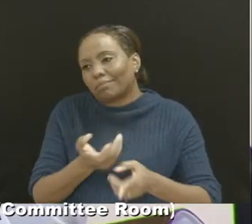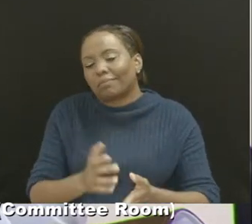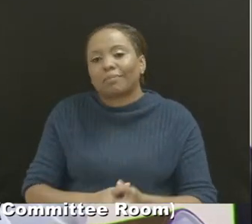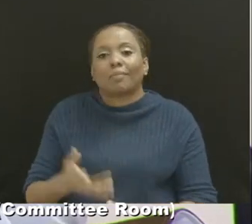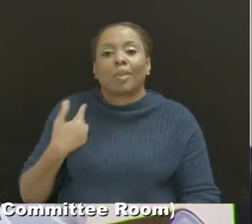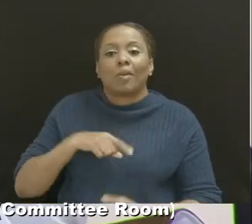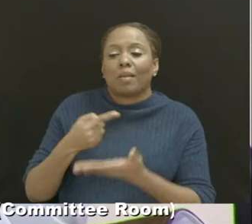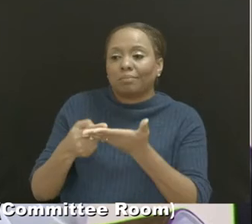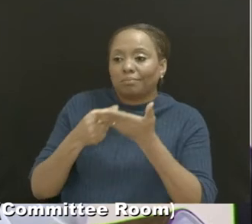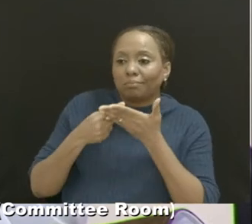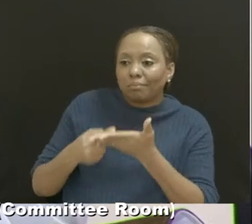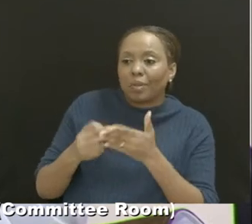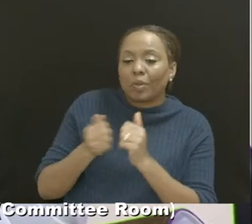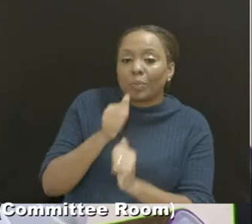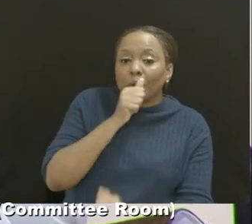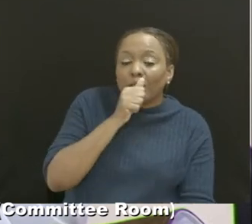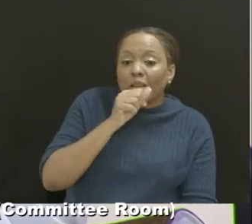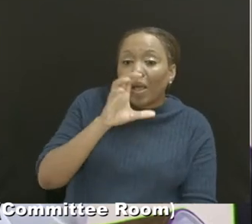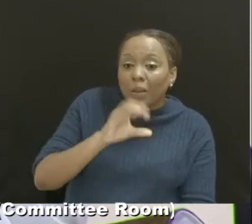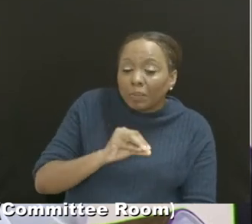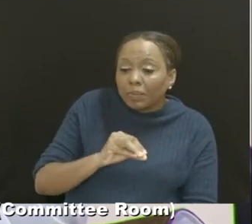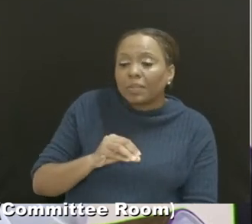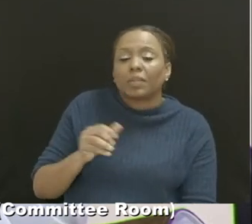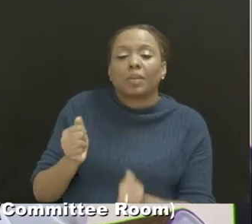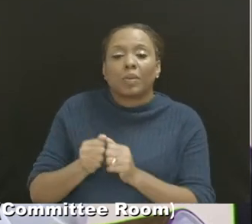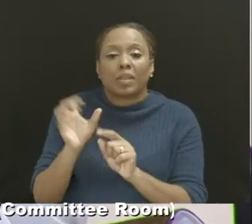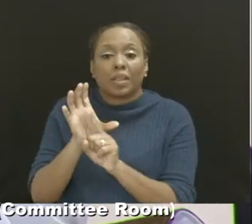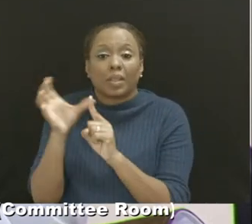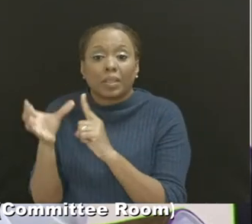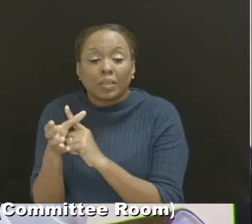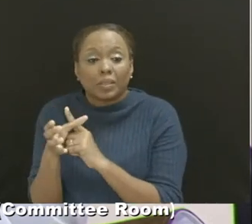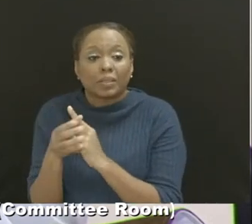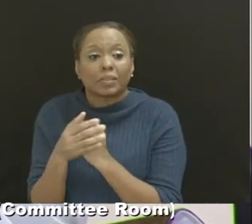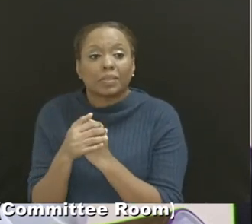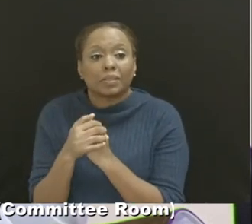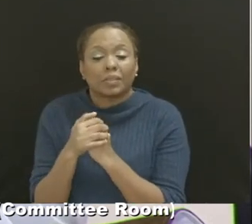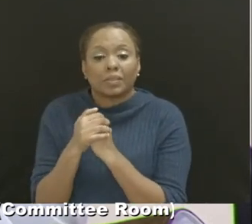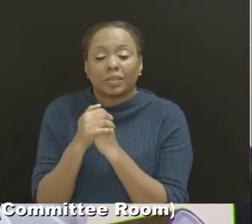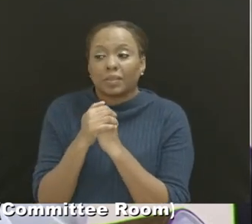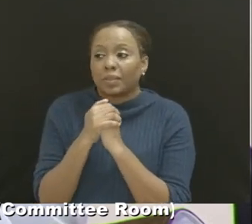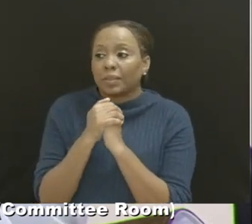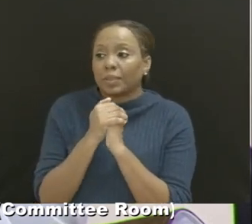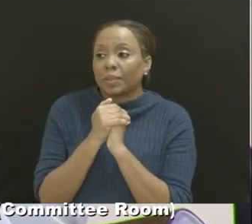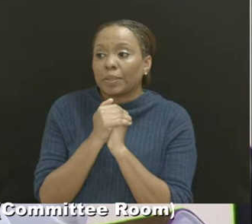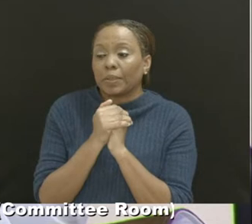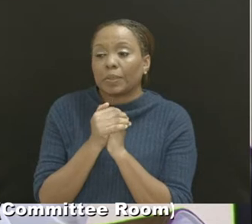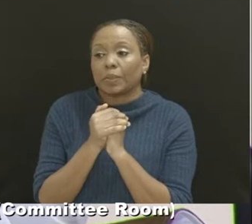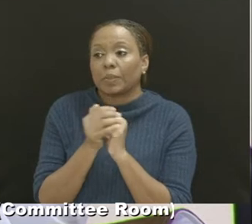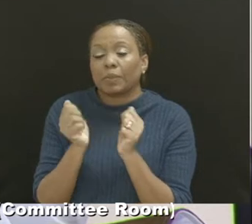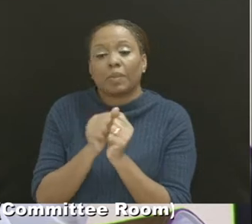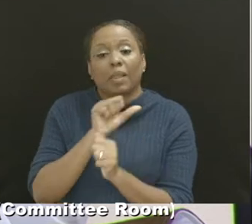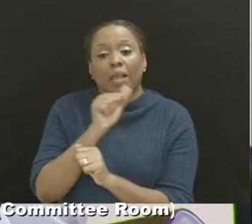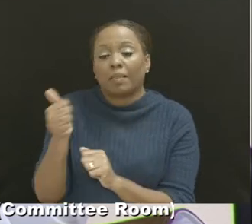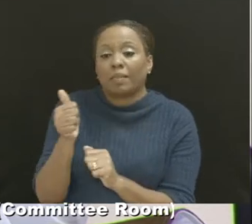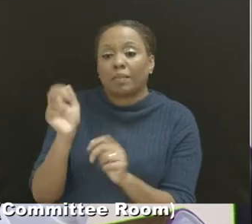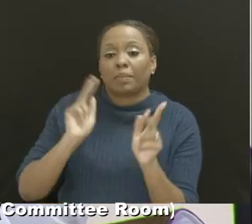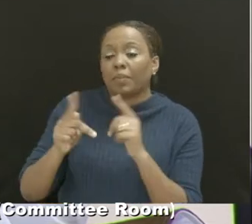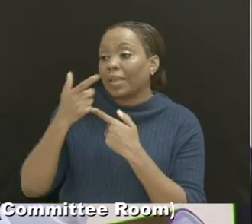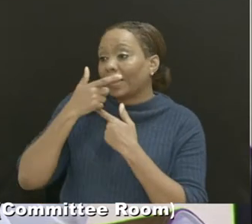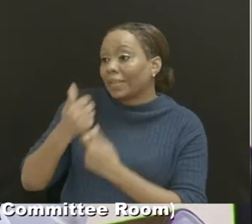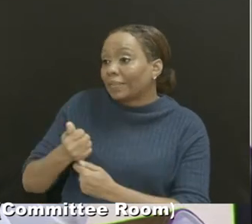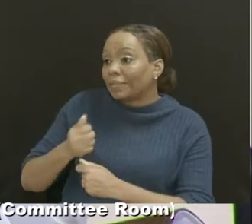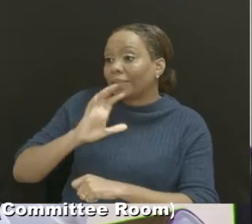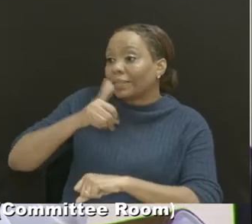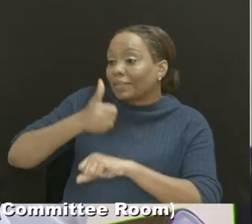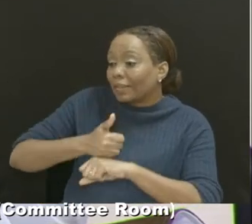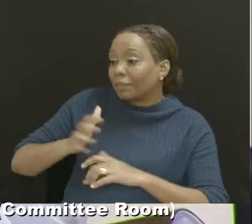with the Culture Division. We've had discussions with other interesting people who organize events, and what we're looking to